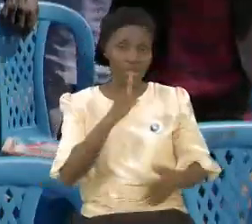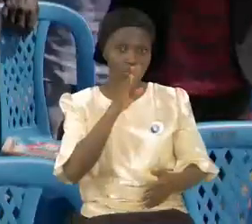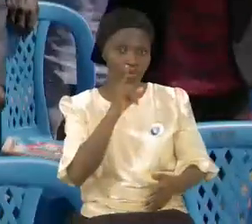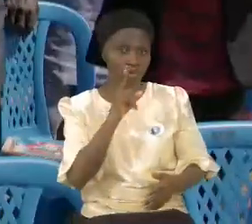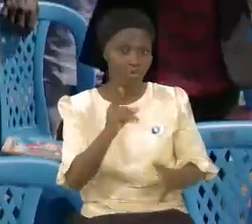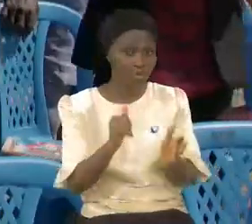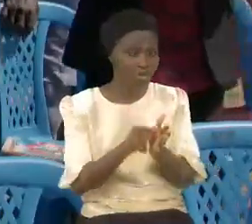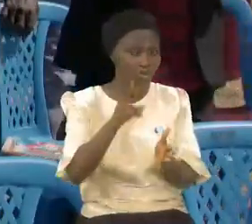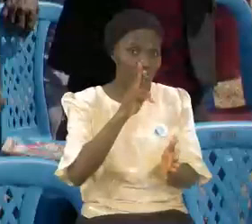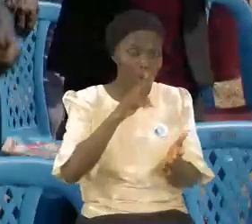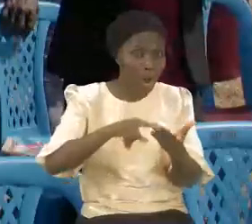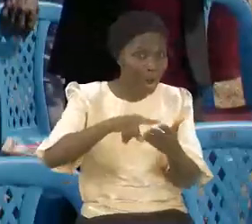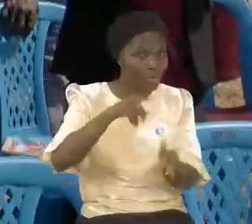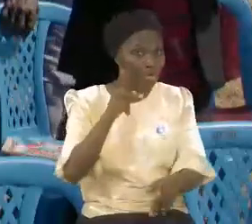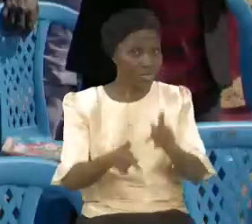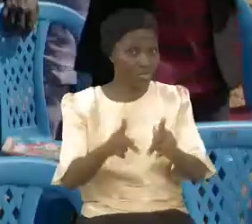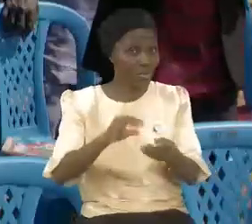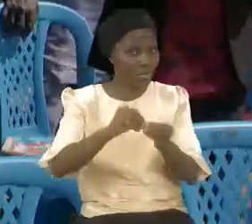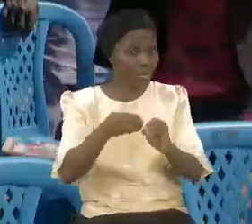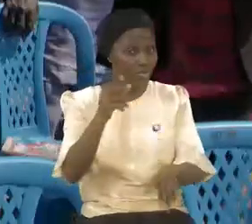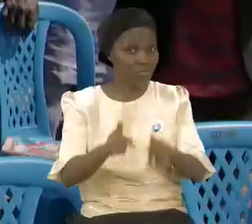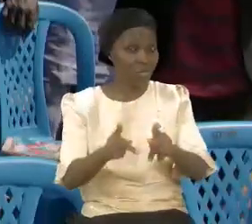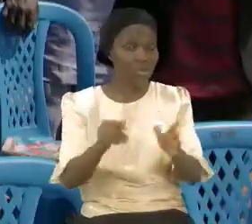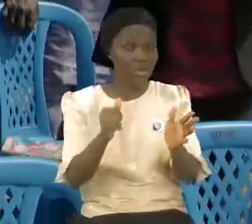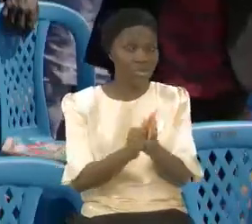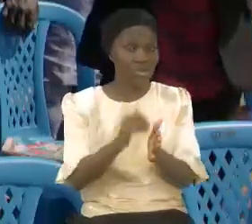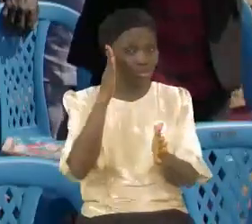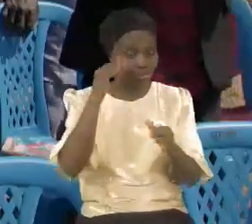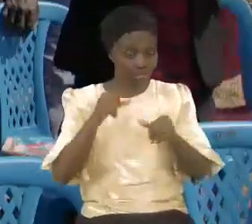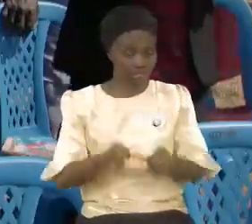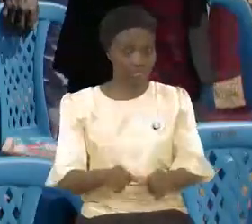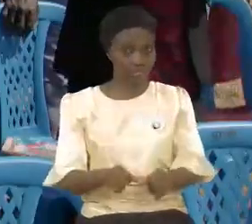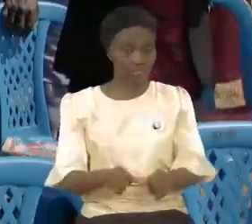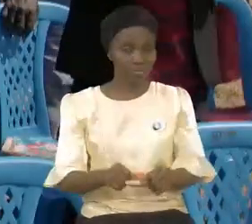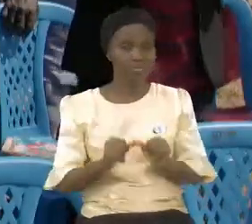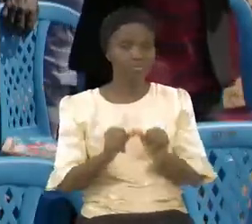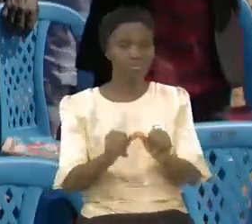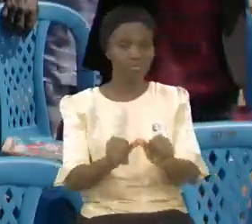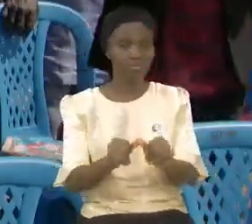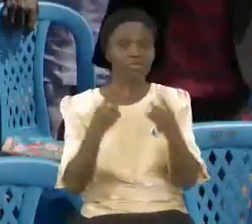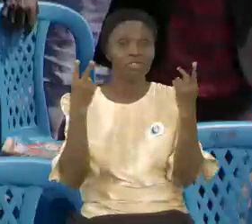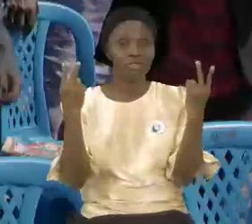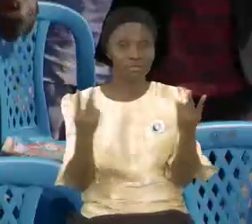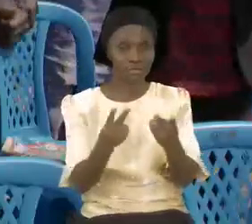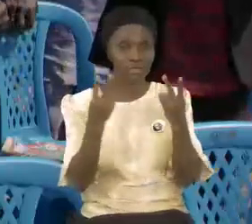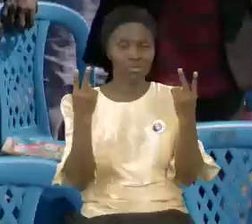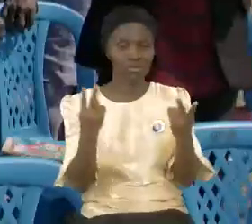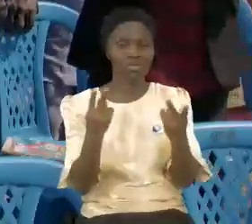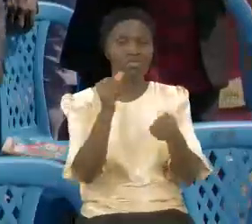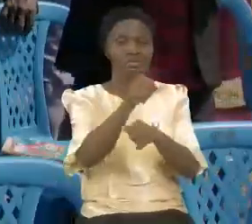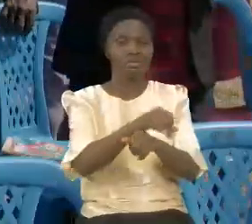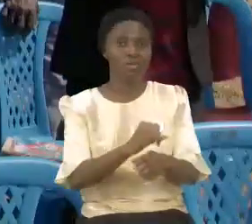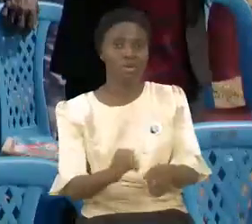number of the saints of God that will abide, that will remain victorious and conquering until